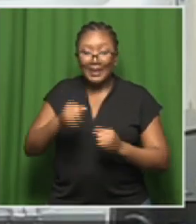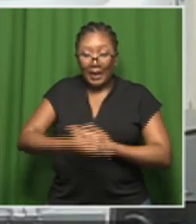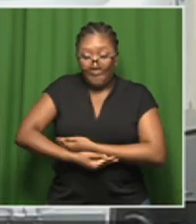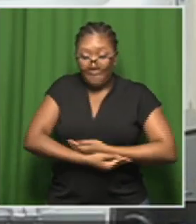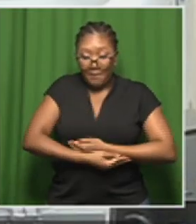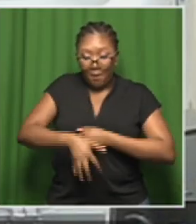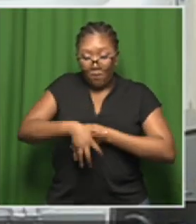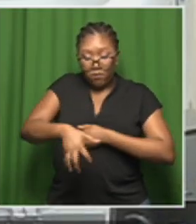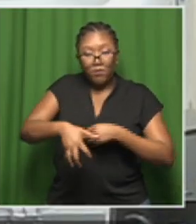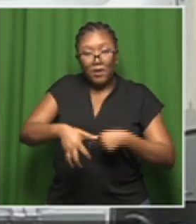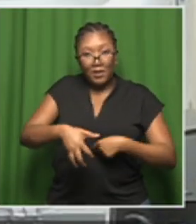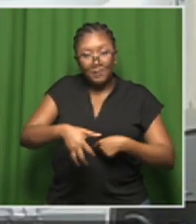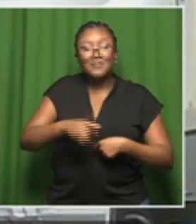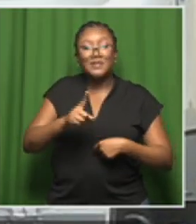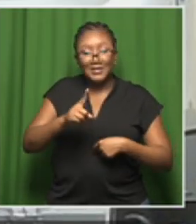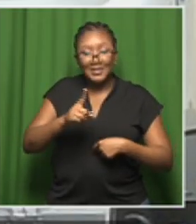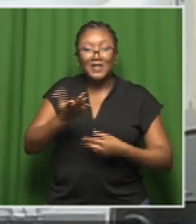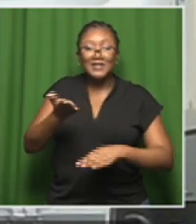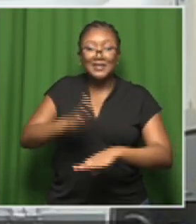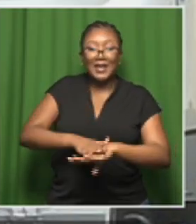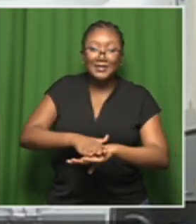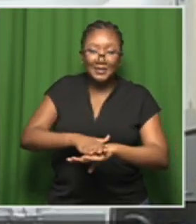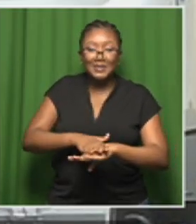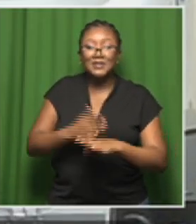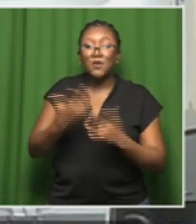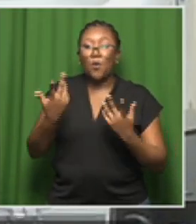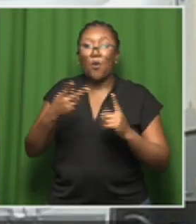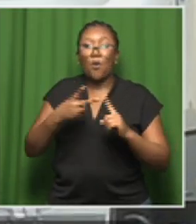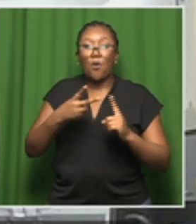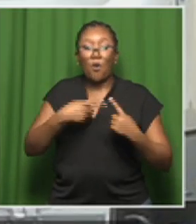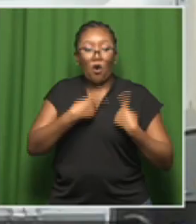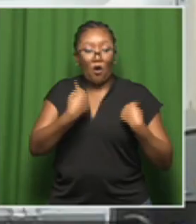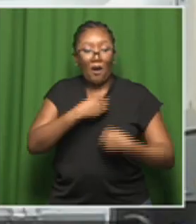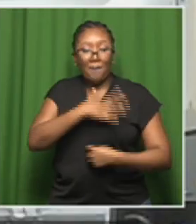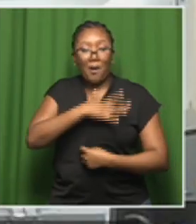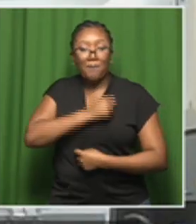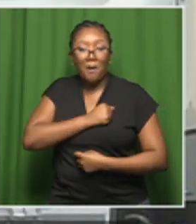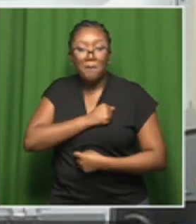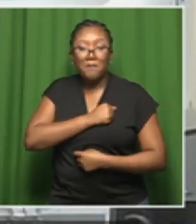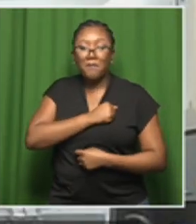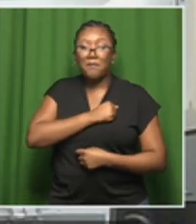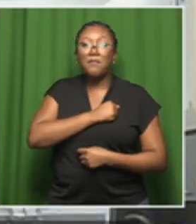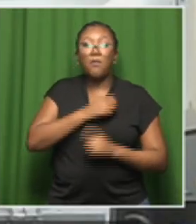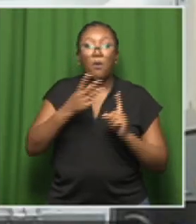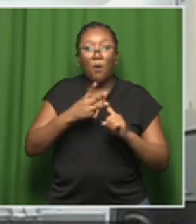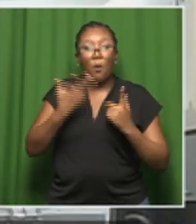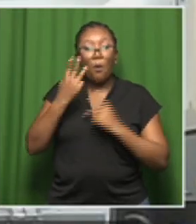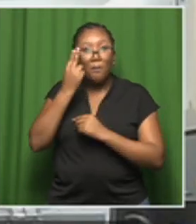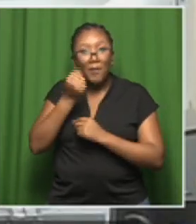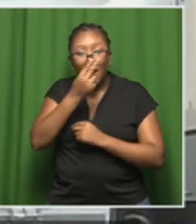and congenital abnormalities such as congenital heart disease and blindness and deafness.